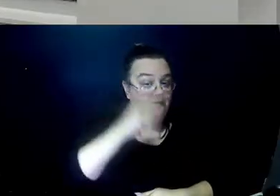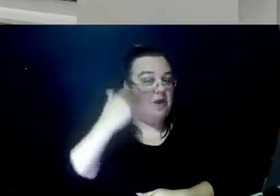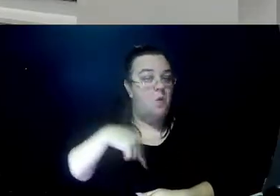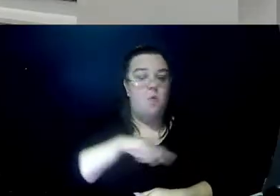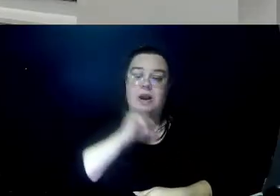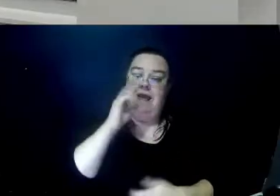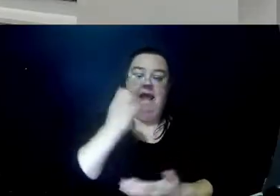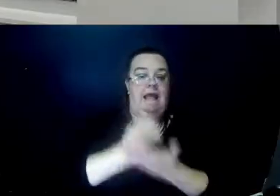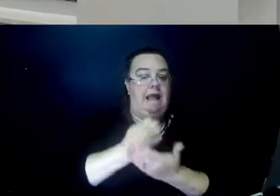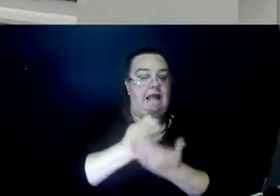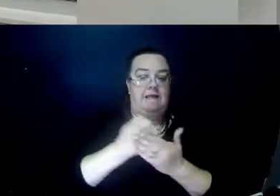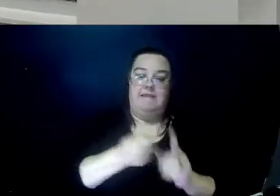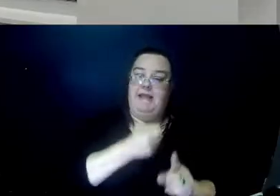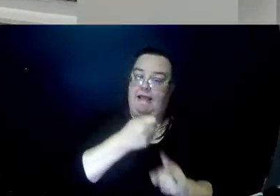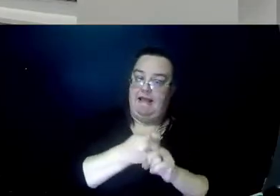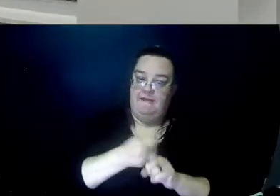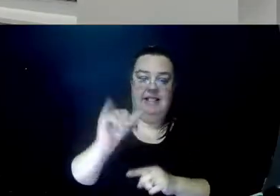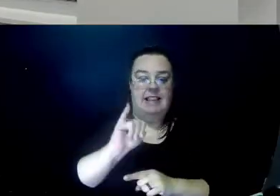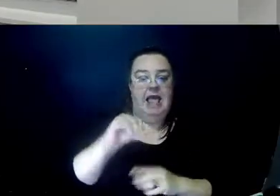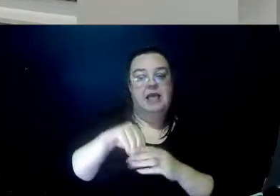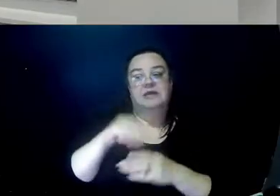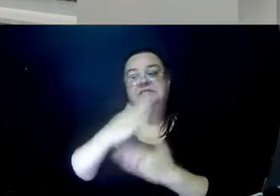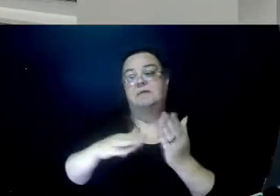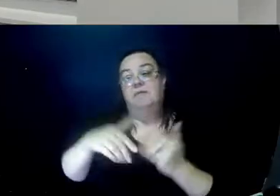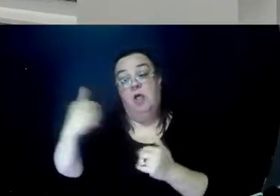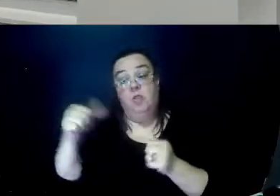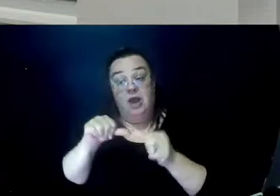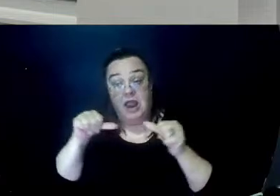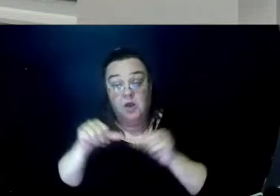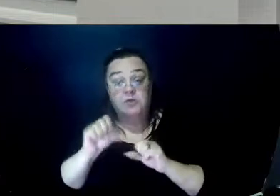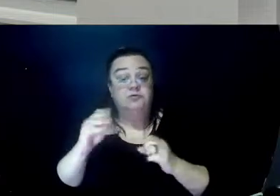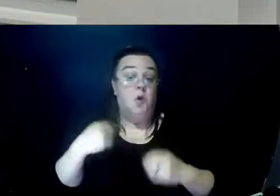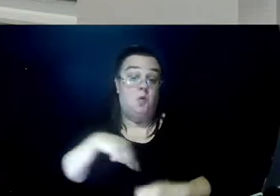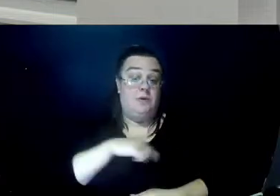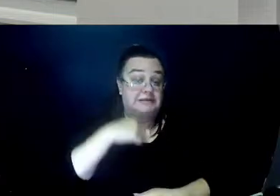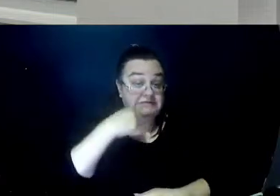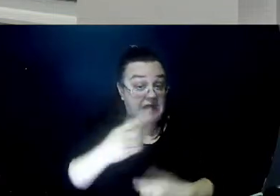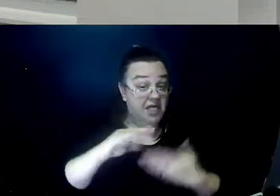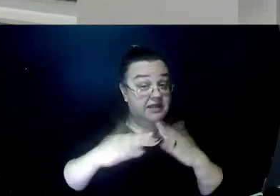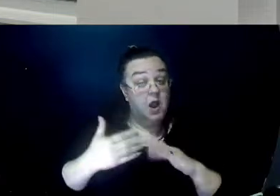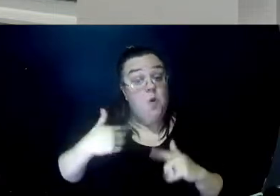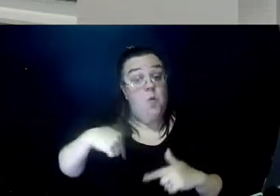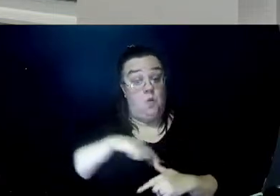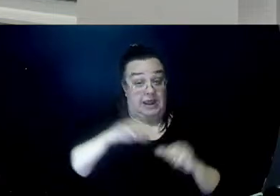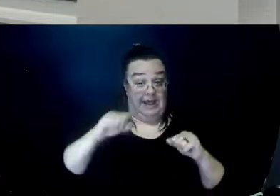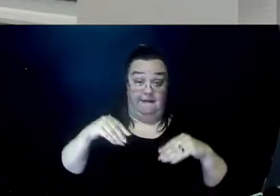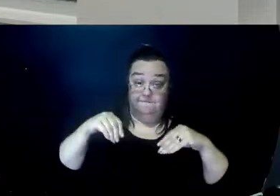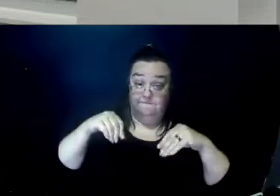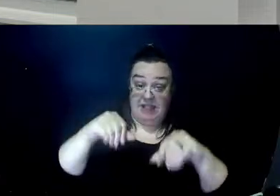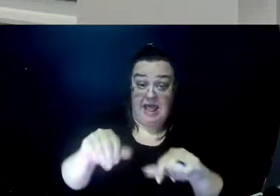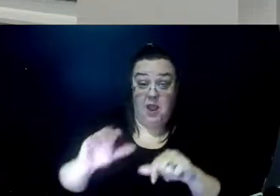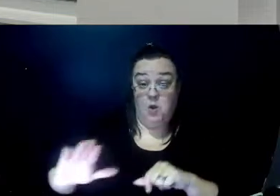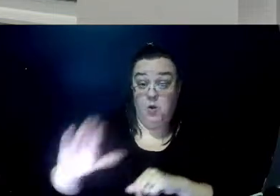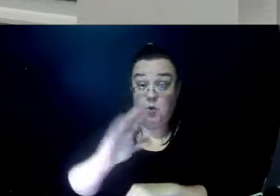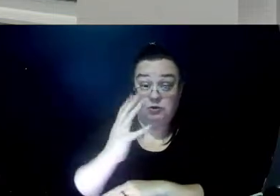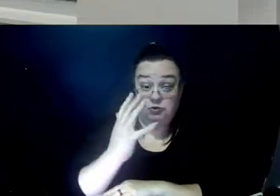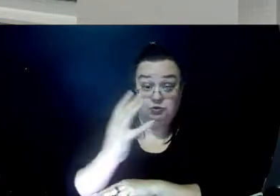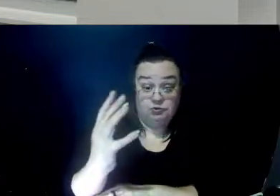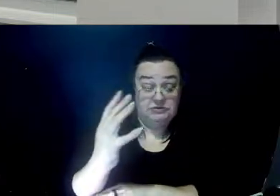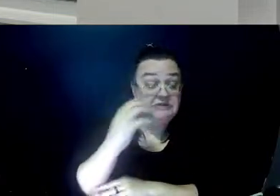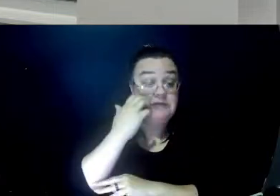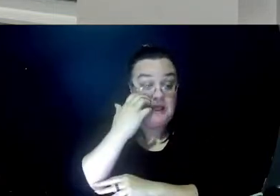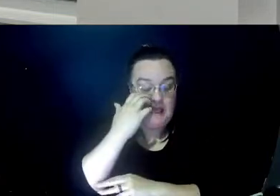economically impacted as we are in some other areas. So we said to the town, we can plant your trees